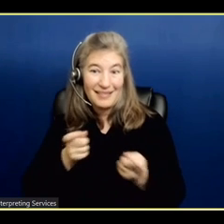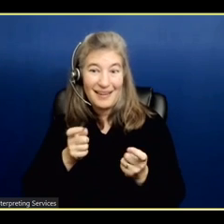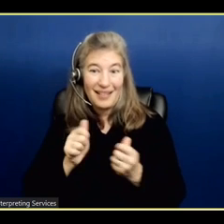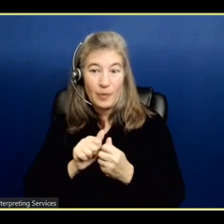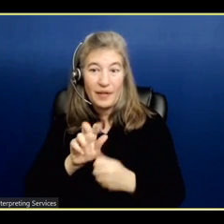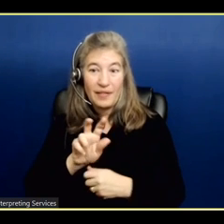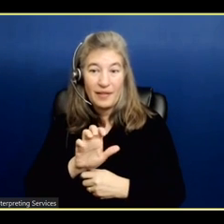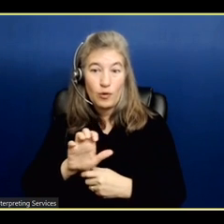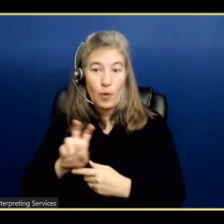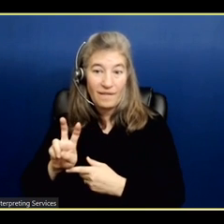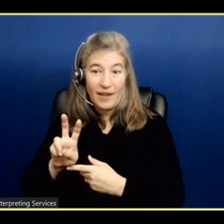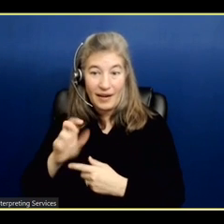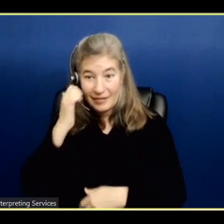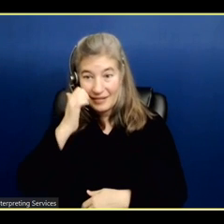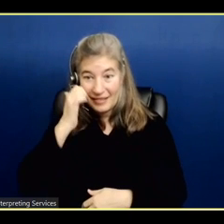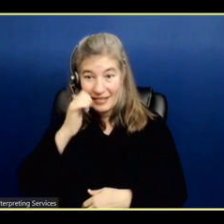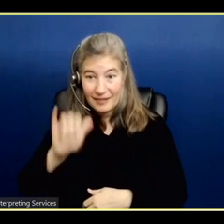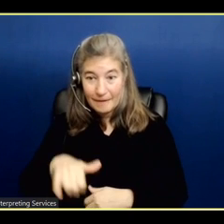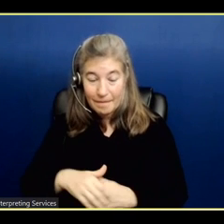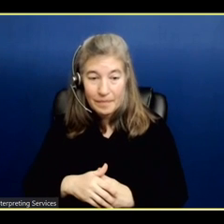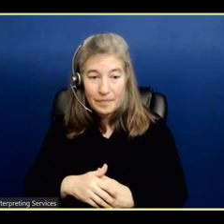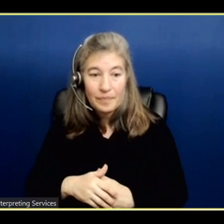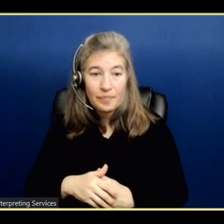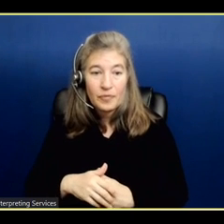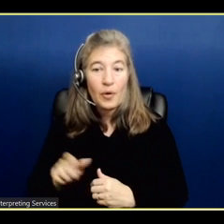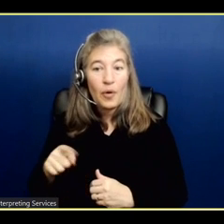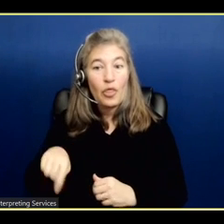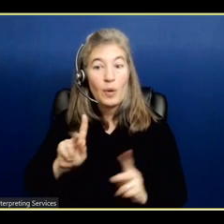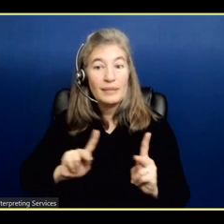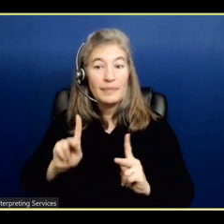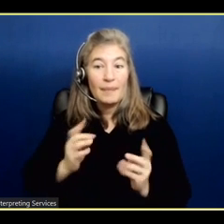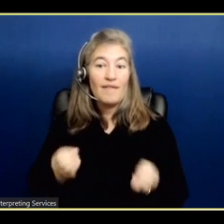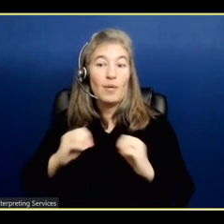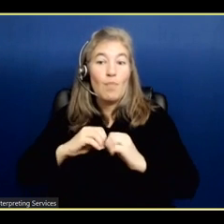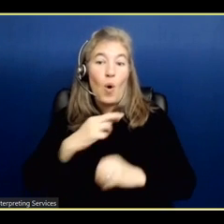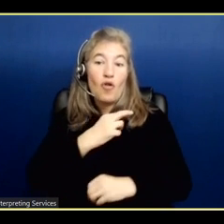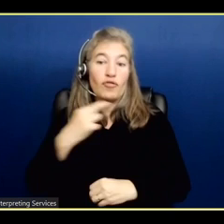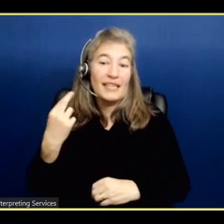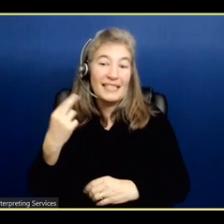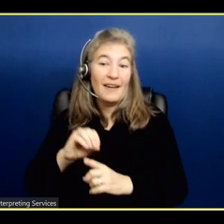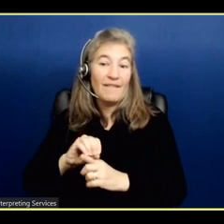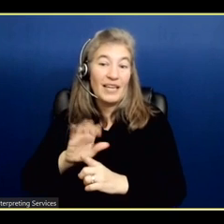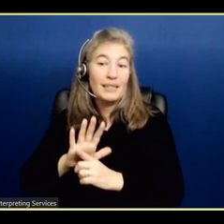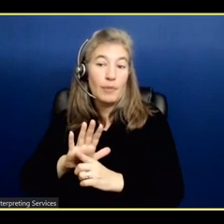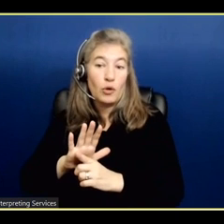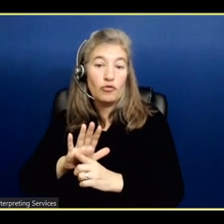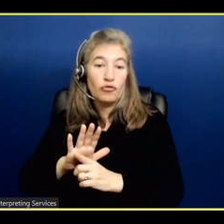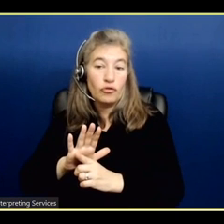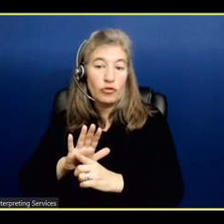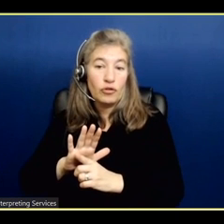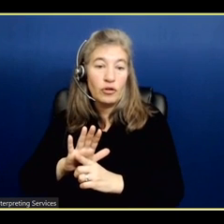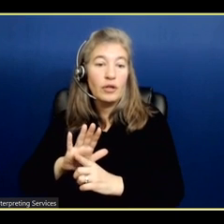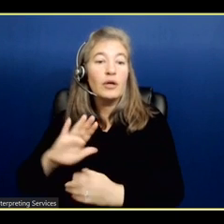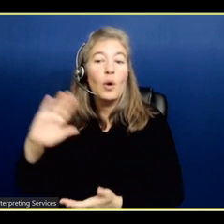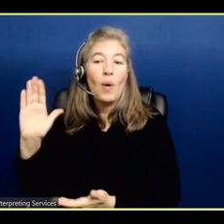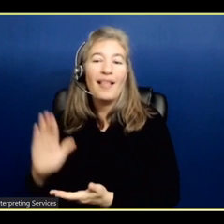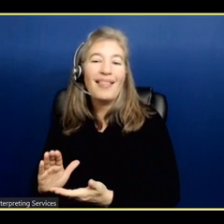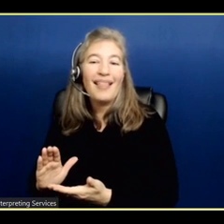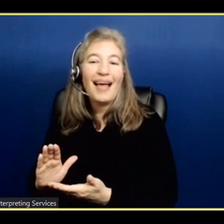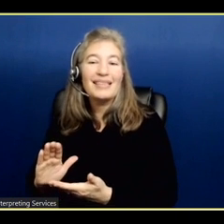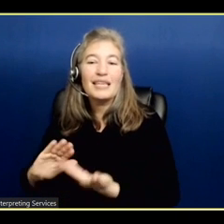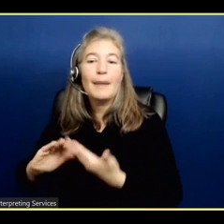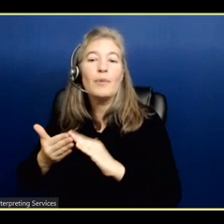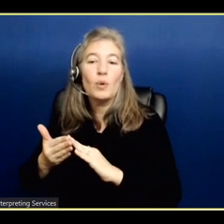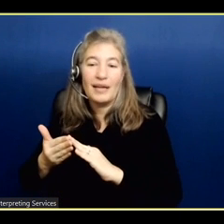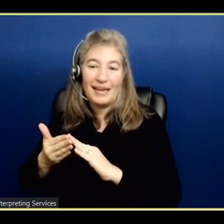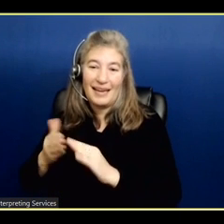Lastly, I know we've all been talking about there's the immediate crisis right now, and then we'll come out of this into a more longer-term crisis. The virus